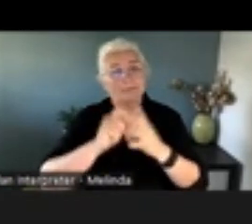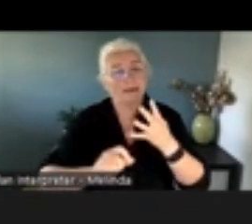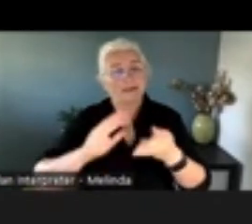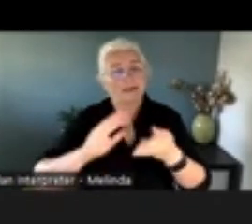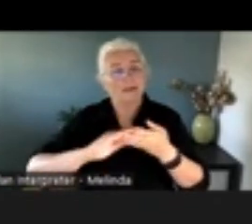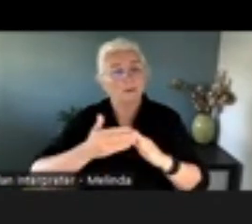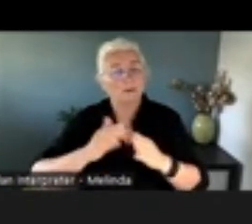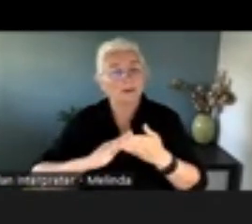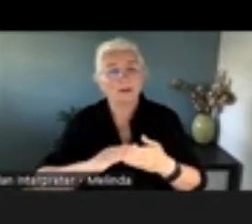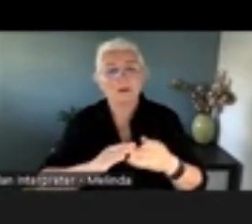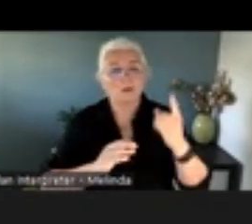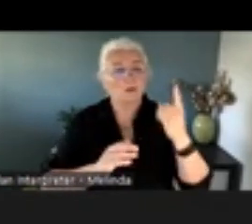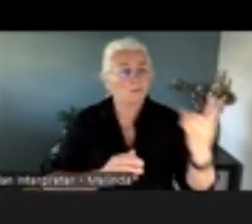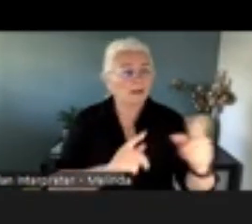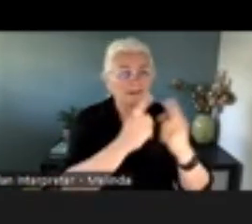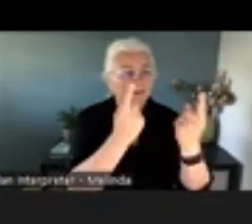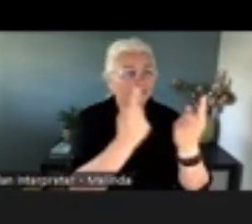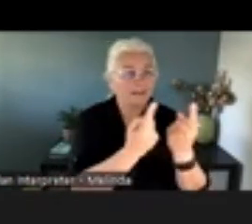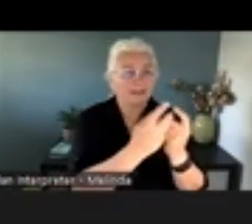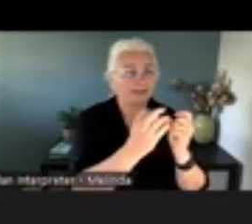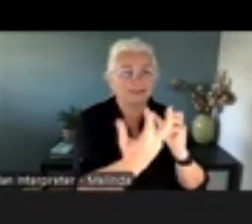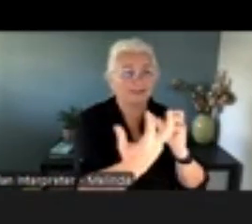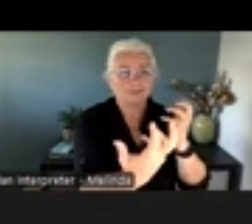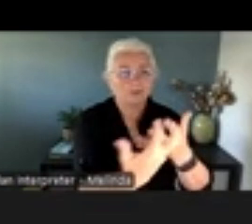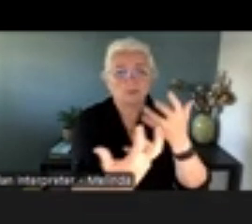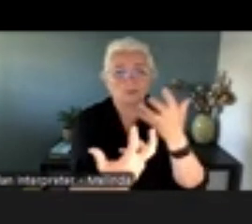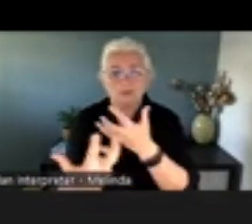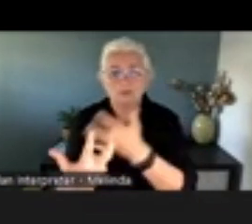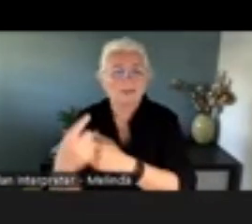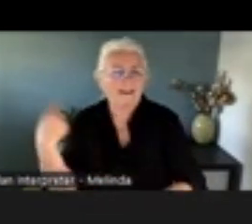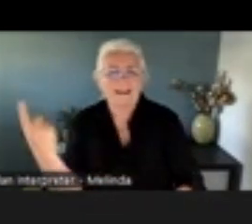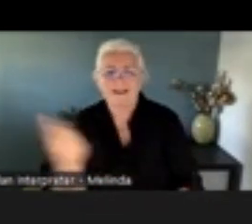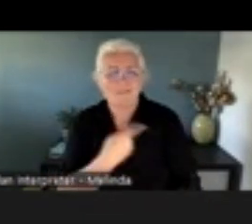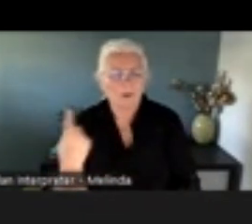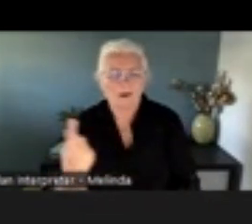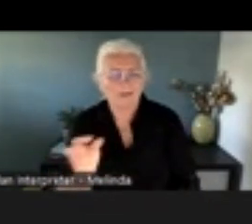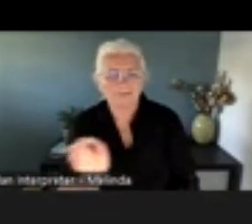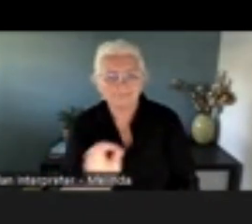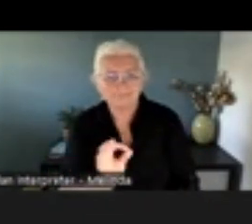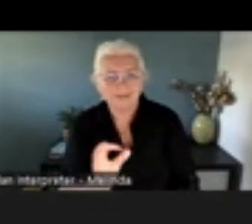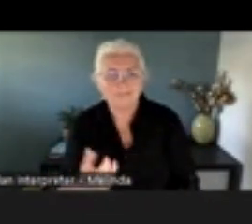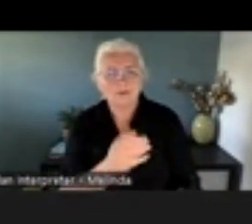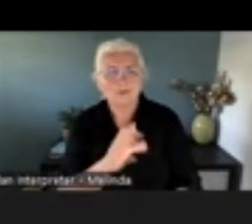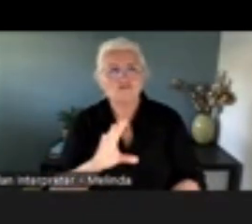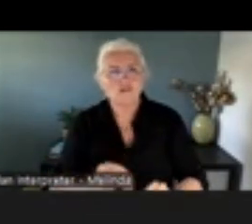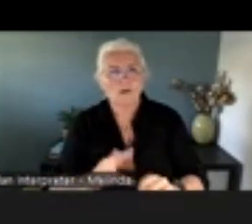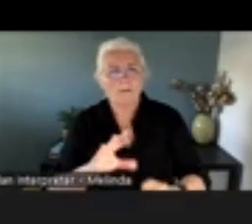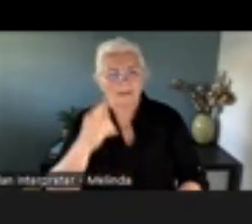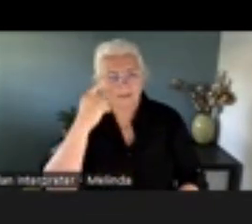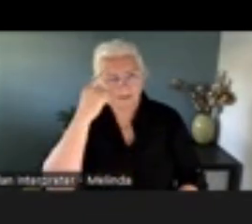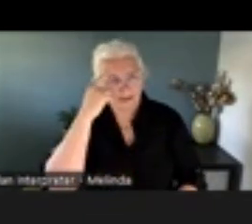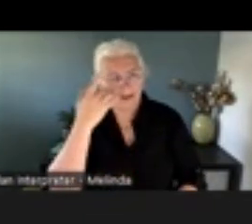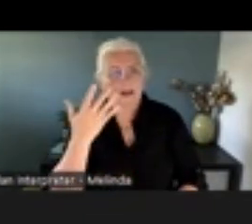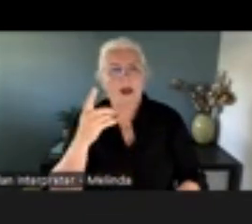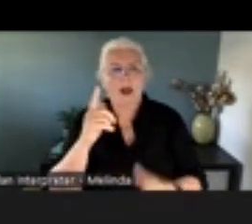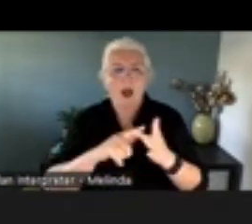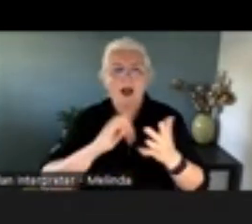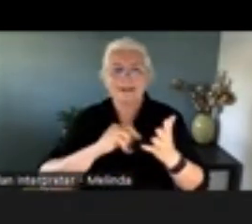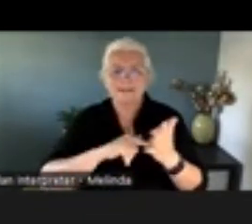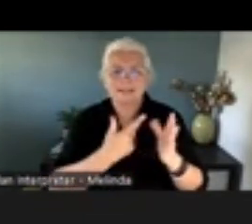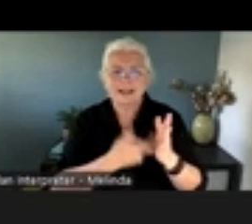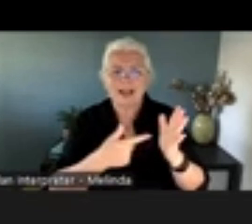one thing doesn't suit everybody. So it really made us stop and think about how we can make the iStart tool